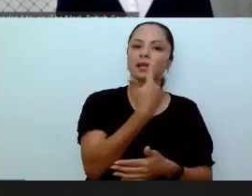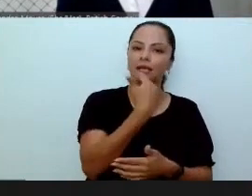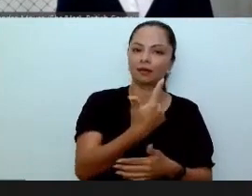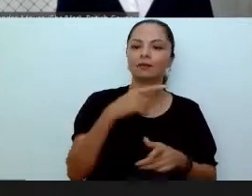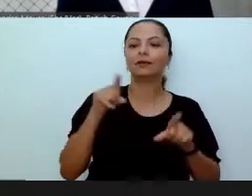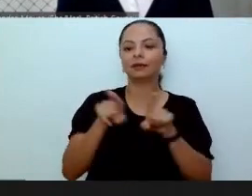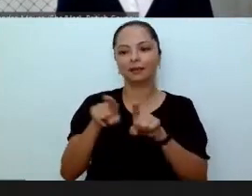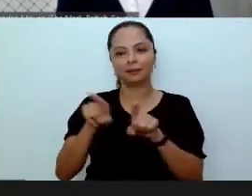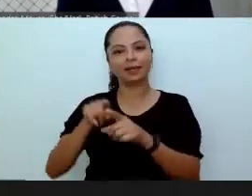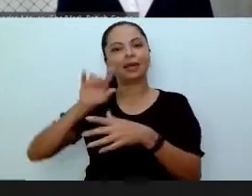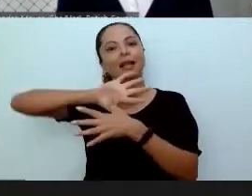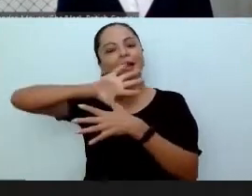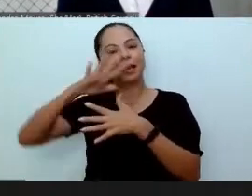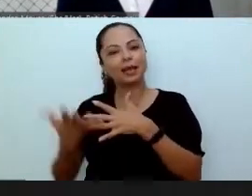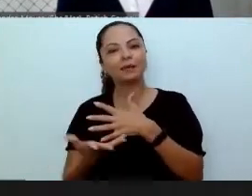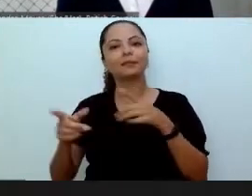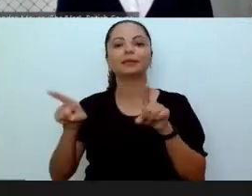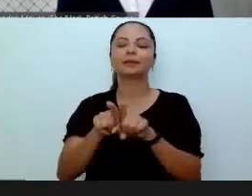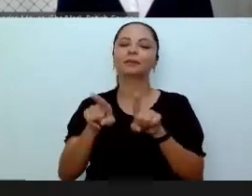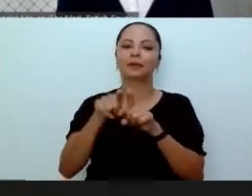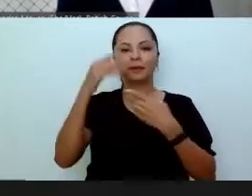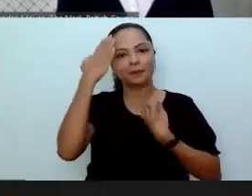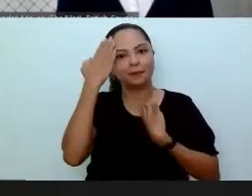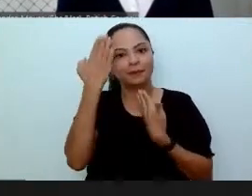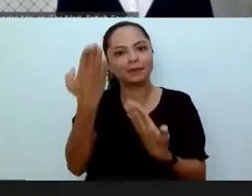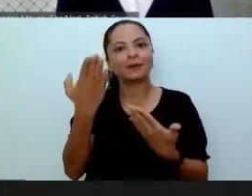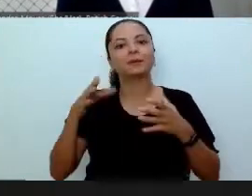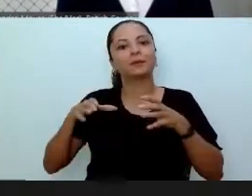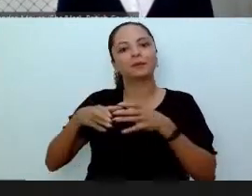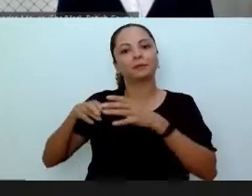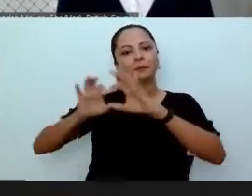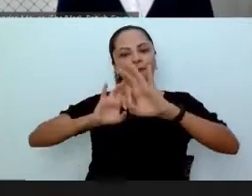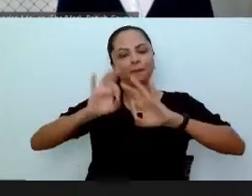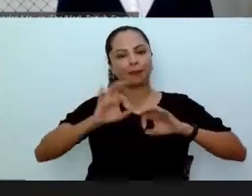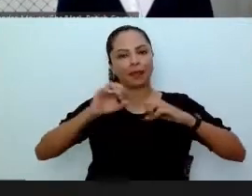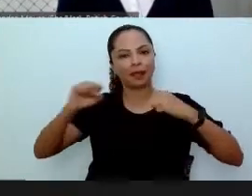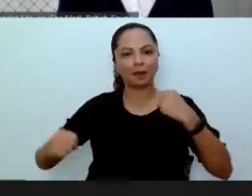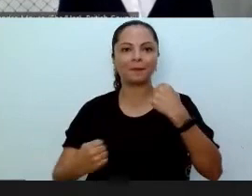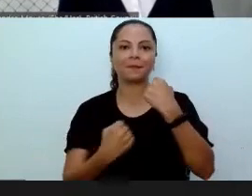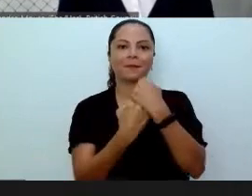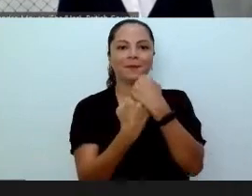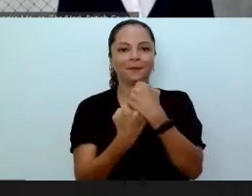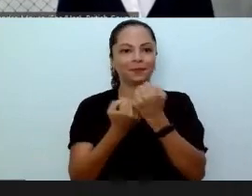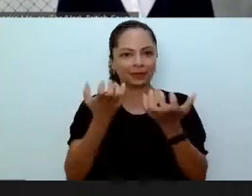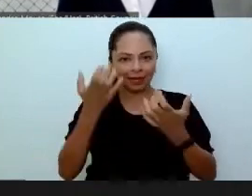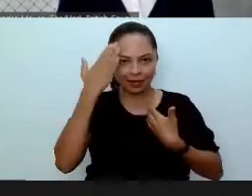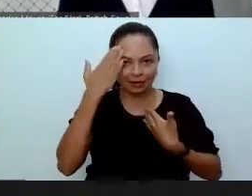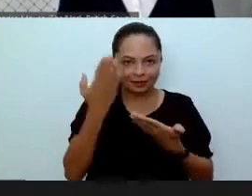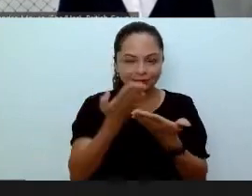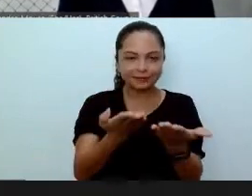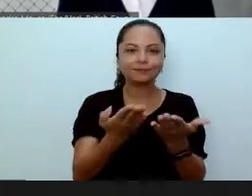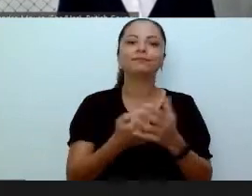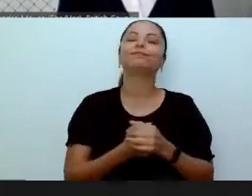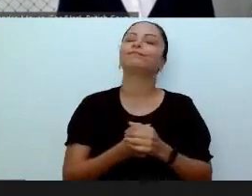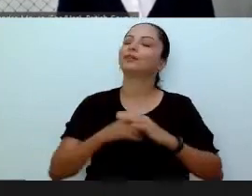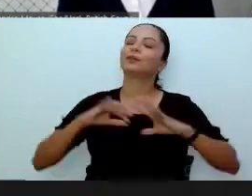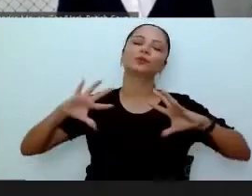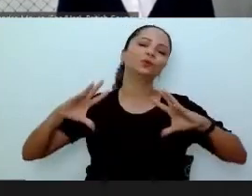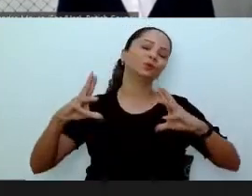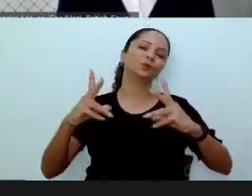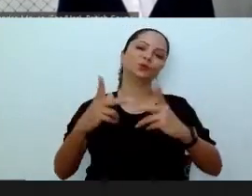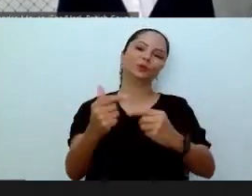you like to thank anyone else, Alessandra? Well, everyone, actually. There's so many people behind the